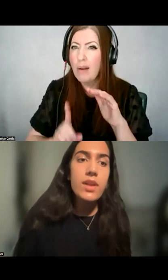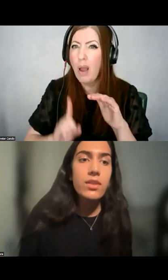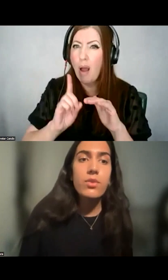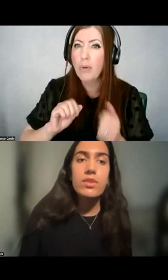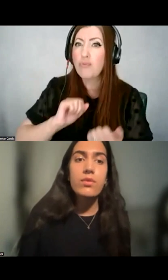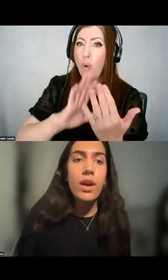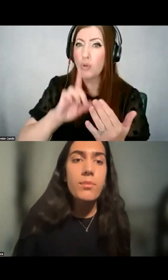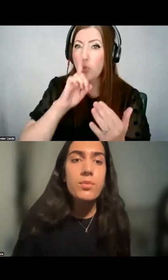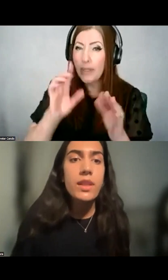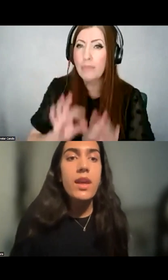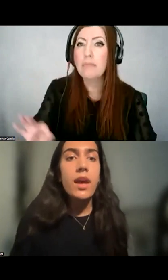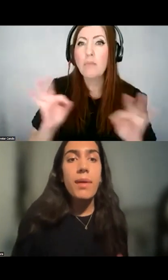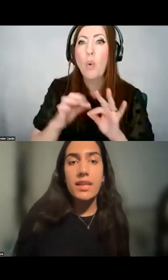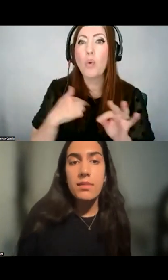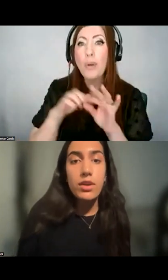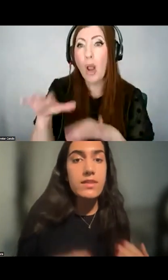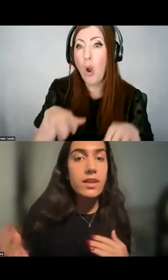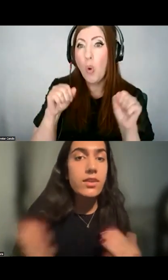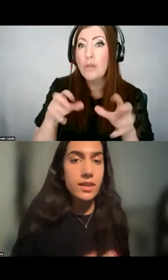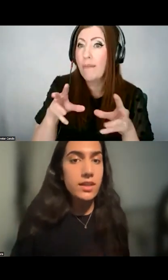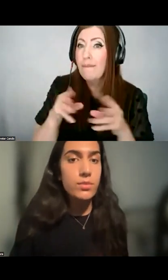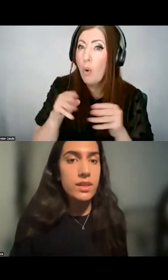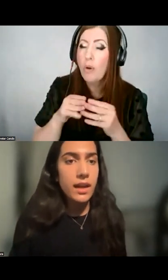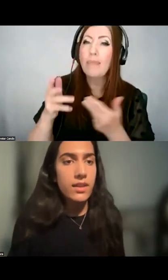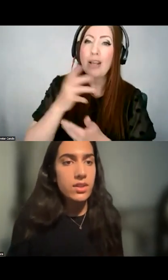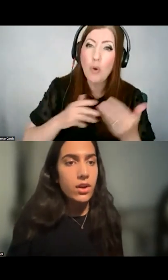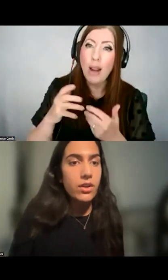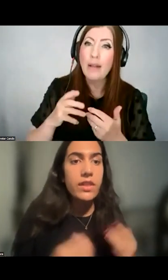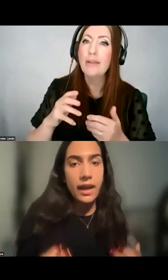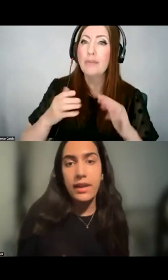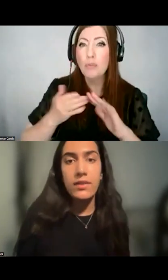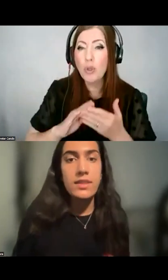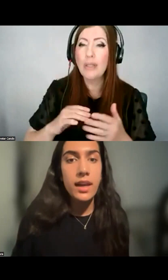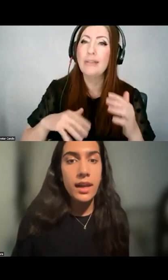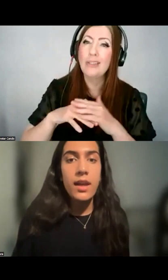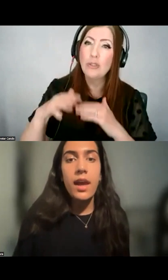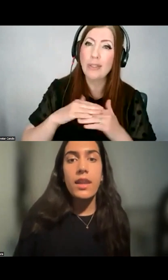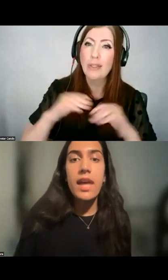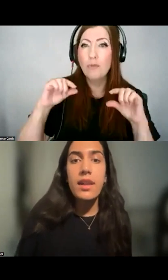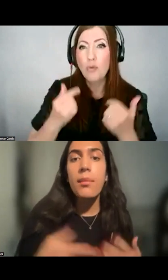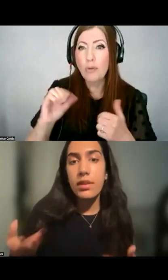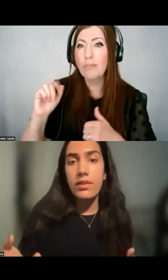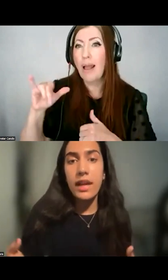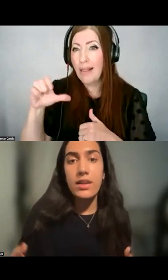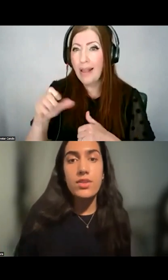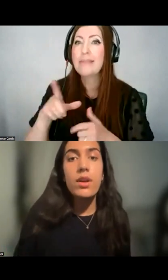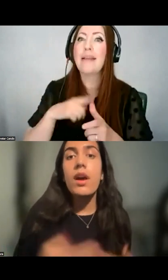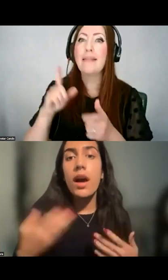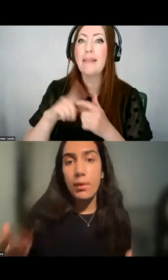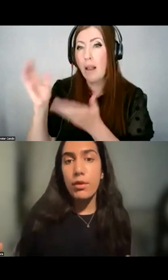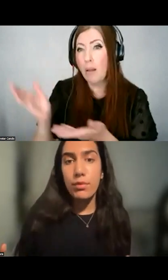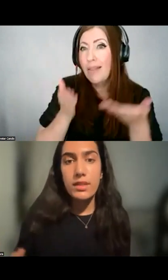And we do that through hosting forums with impacted communities and intersecting groups and allies to garner that kind of insight and then uplift that